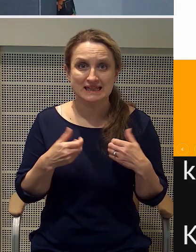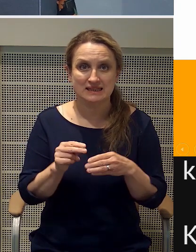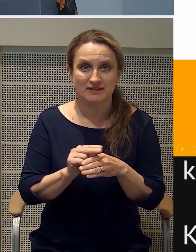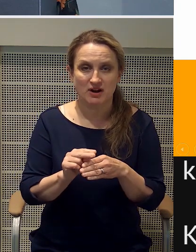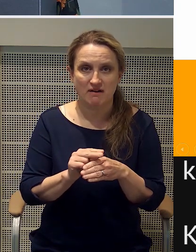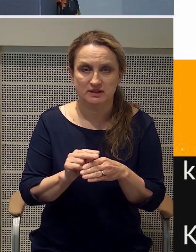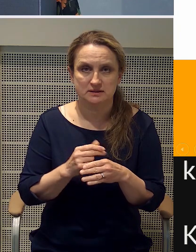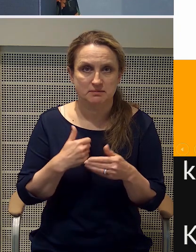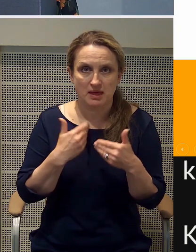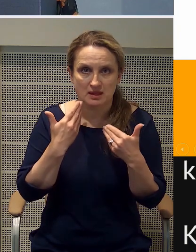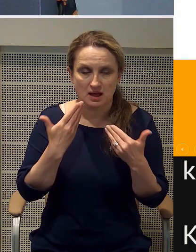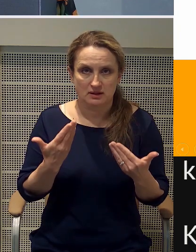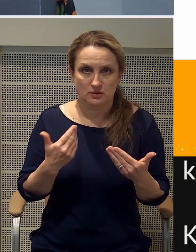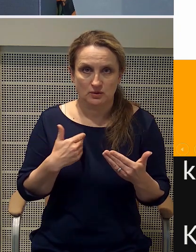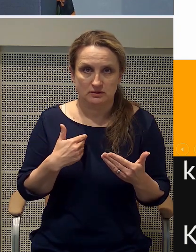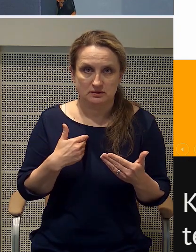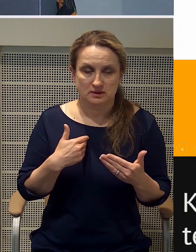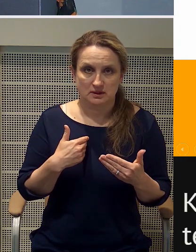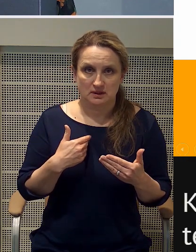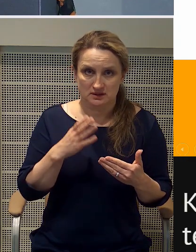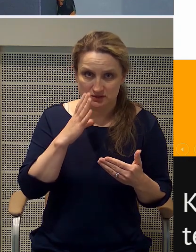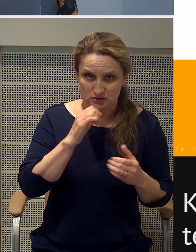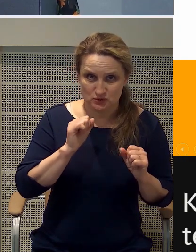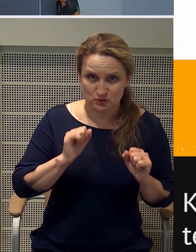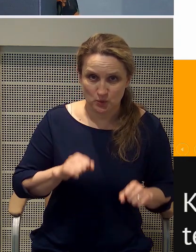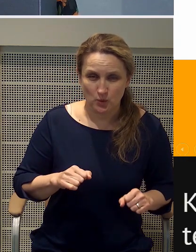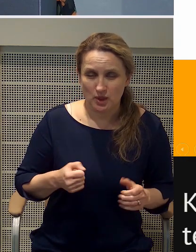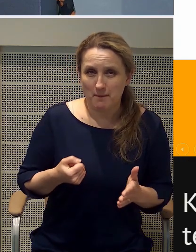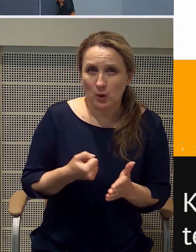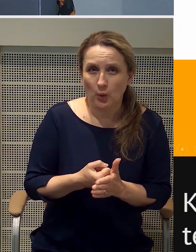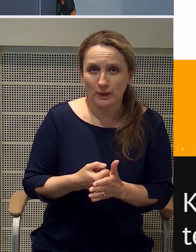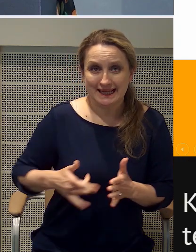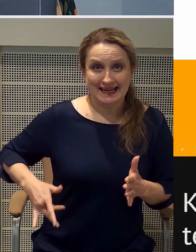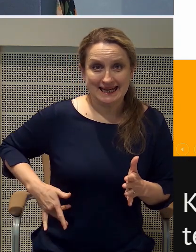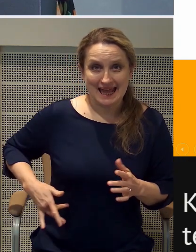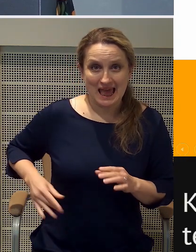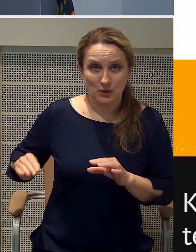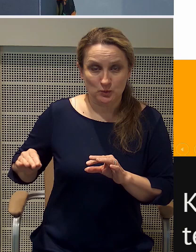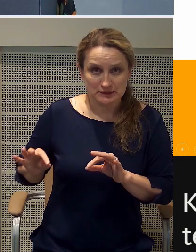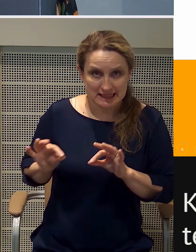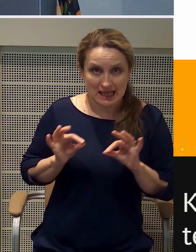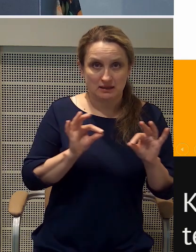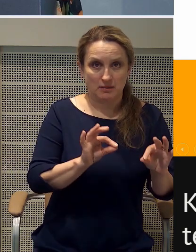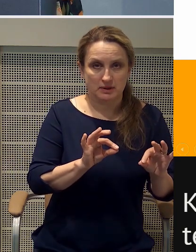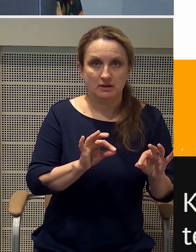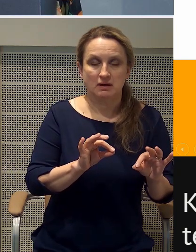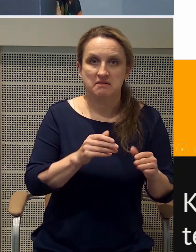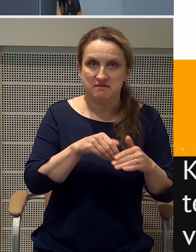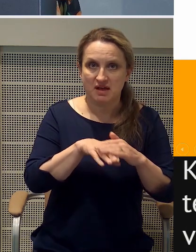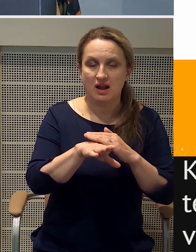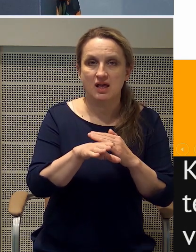treatment, and she was actually taken to intensive care. She needed another